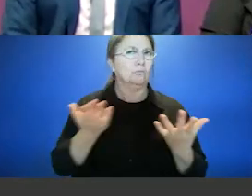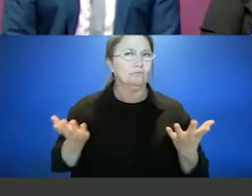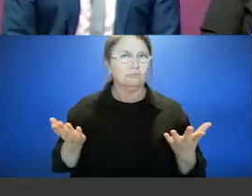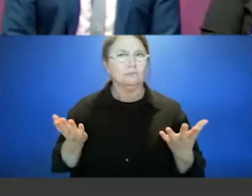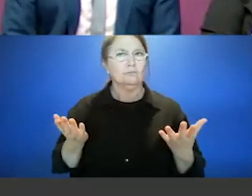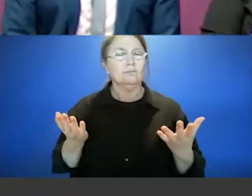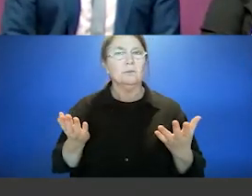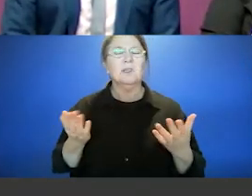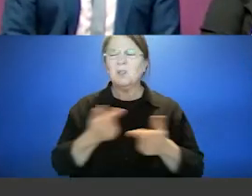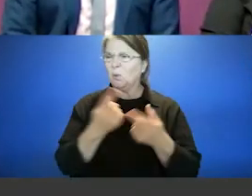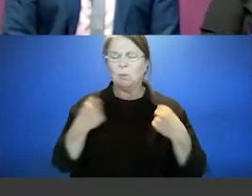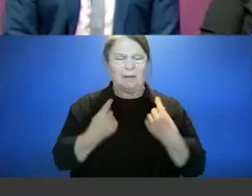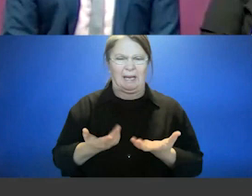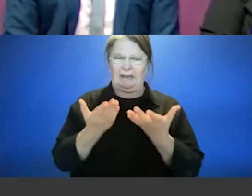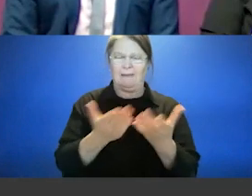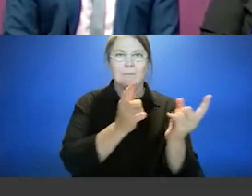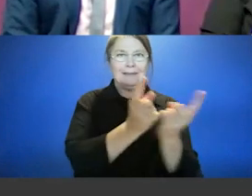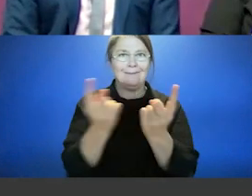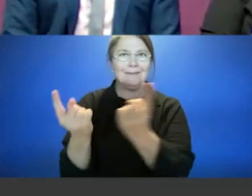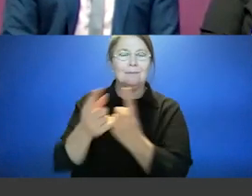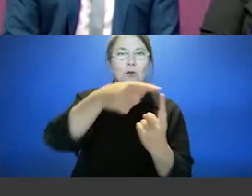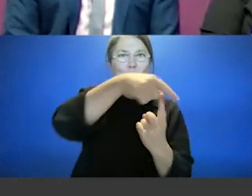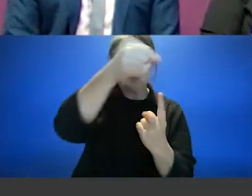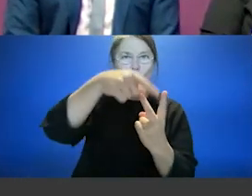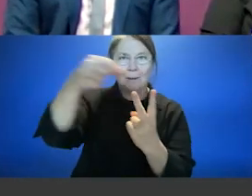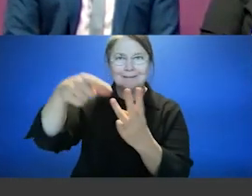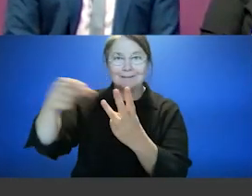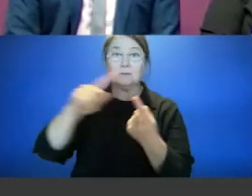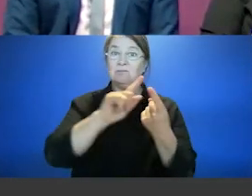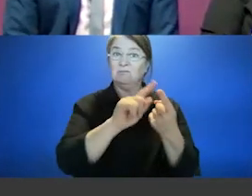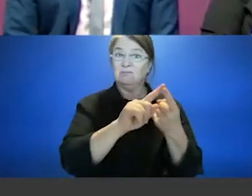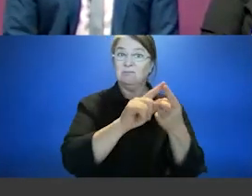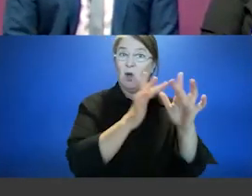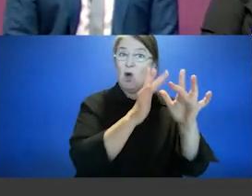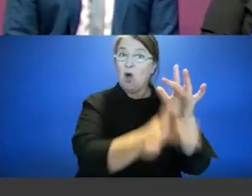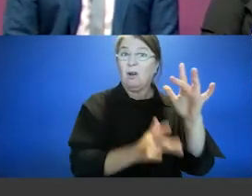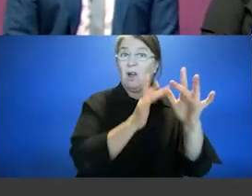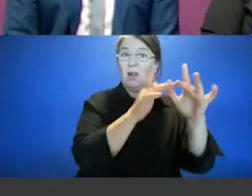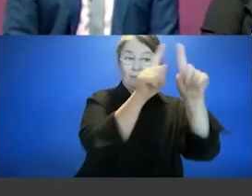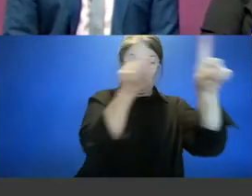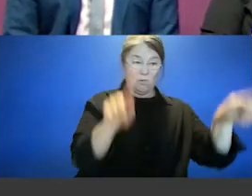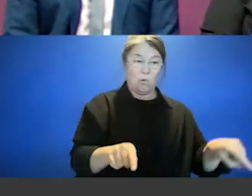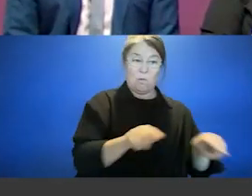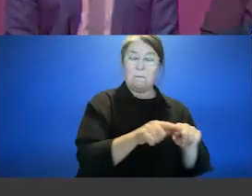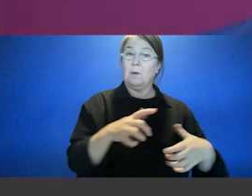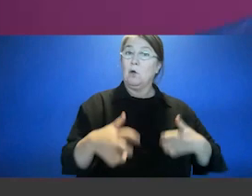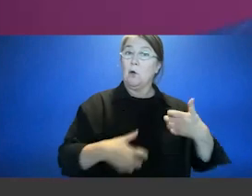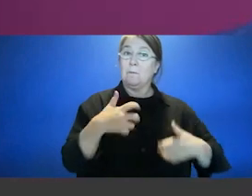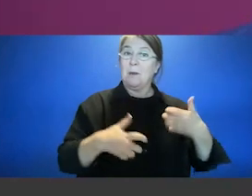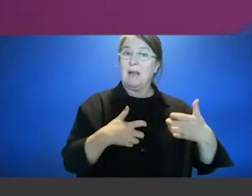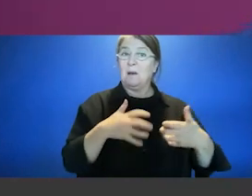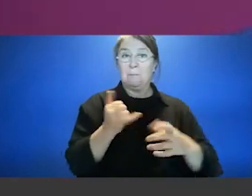We provide a range of options, whether it may be the online complaint form, but if for example, you may find using a computer